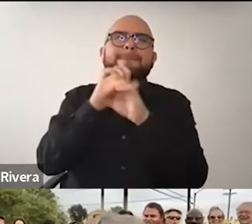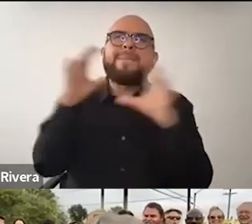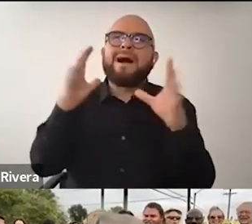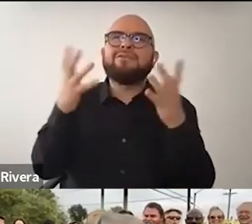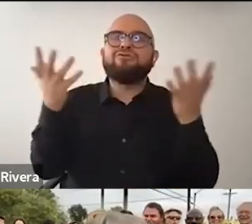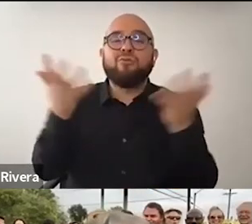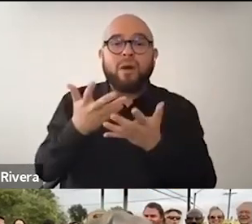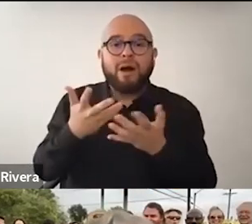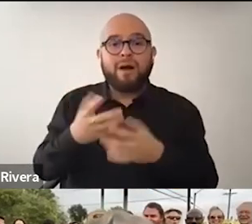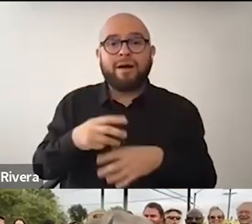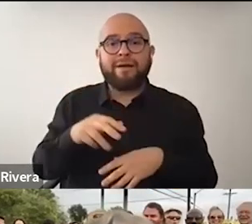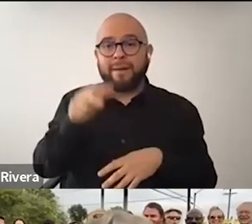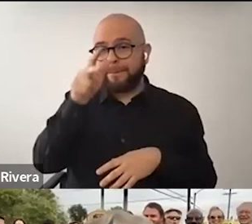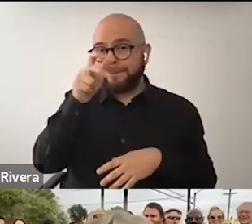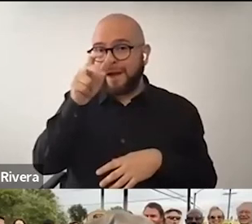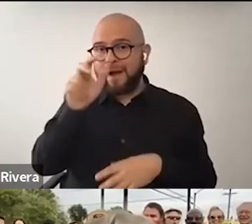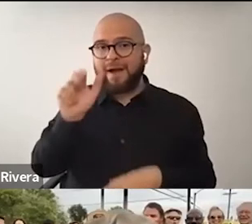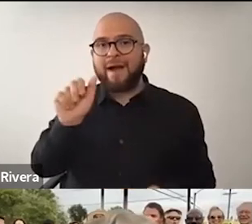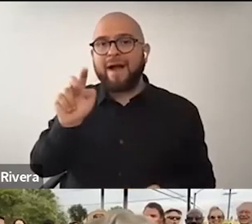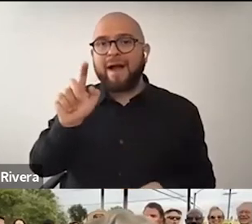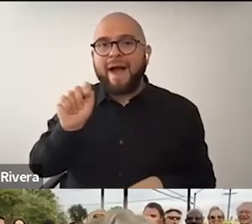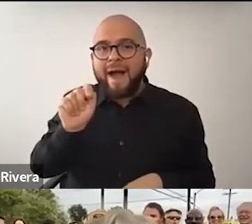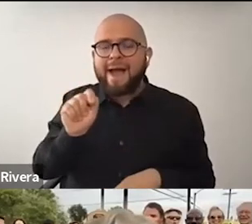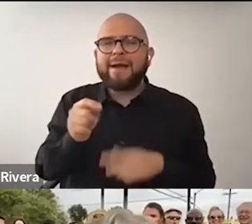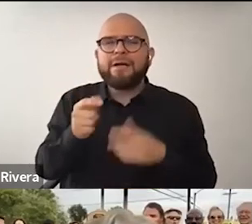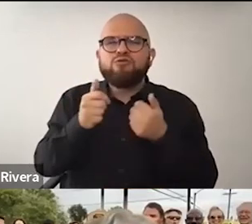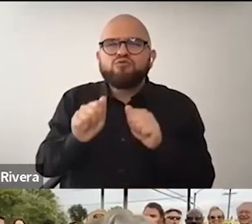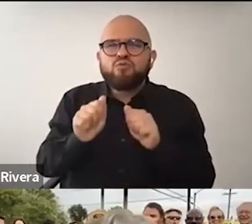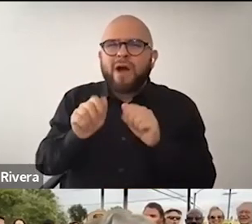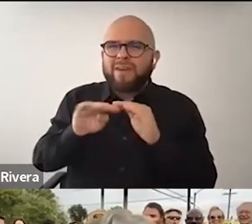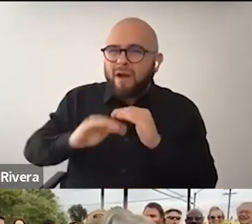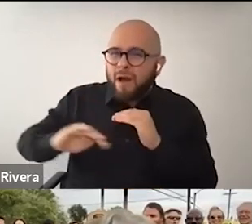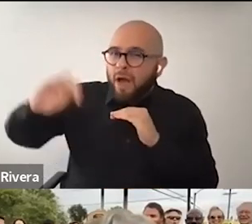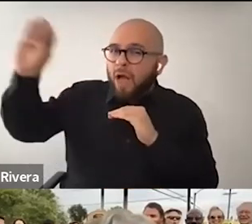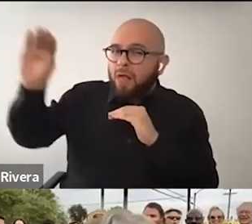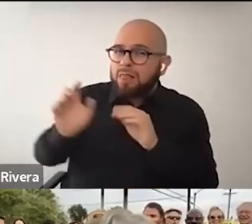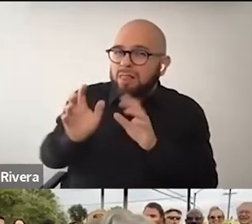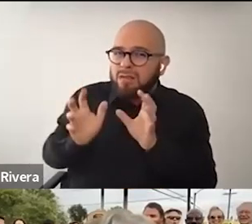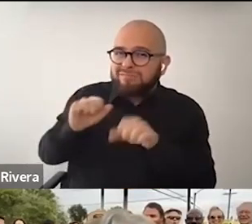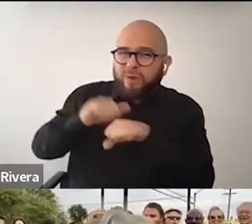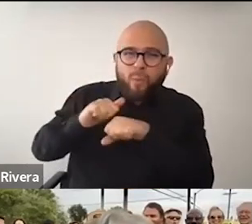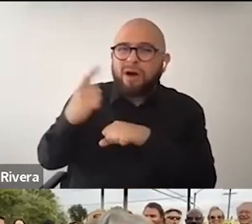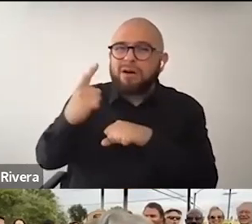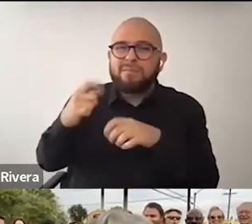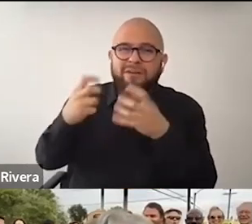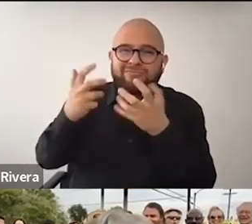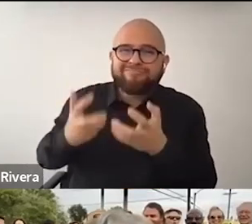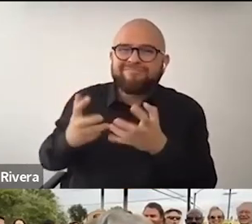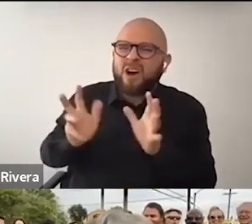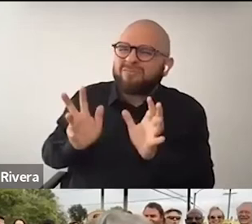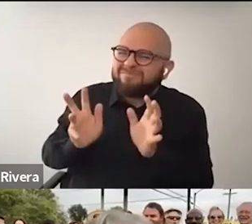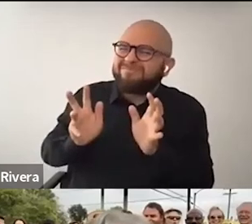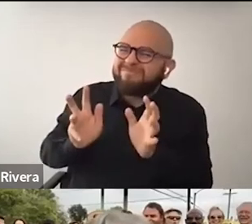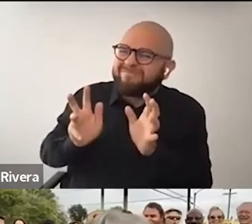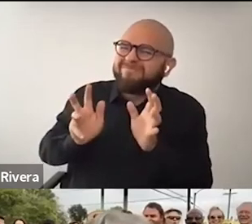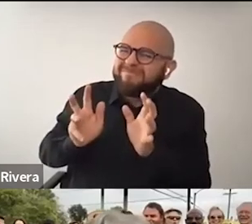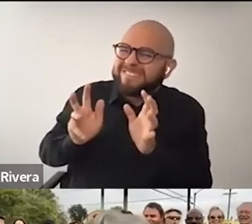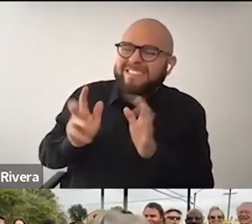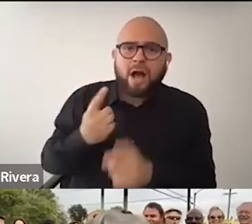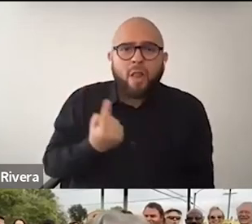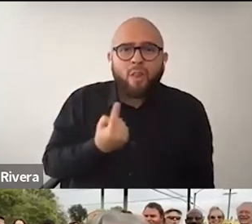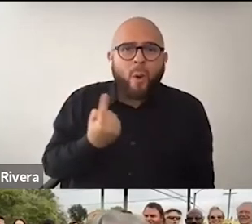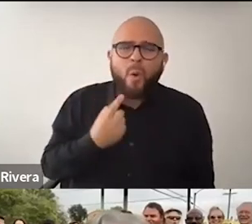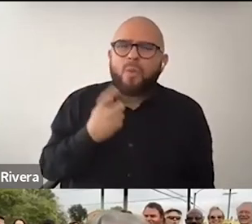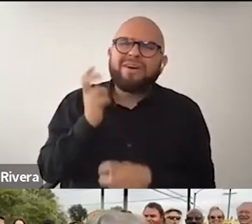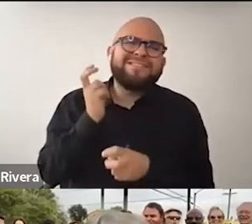you gather all the ants and they're able to push that up much more easily than they ever imagined. And so that's